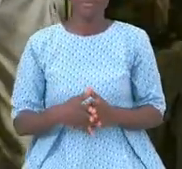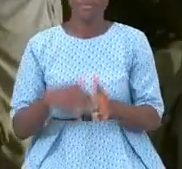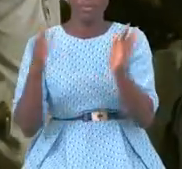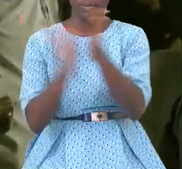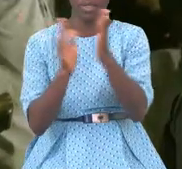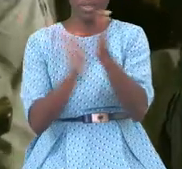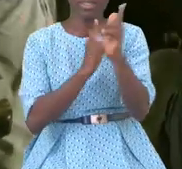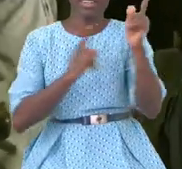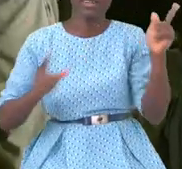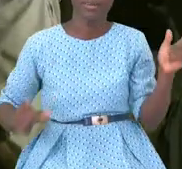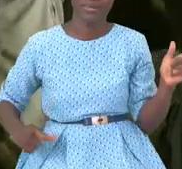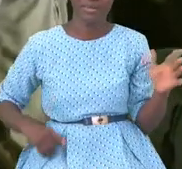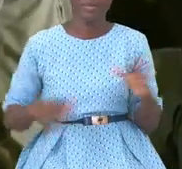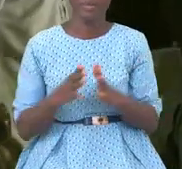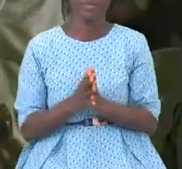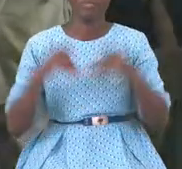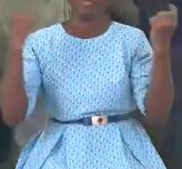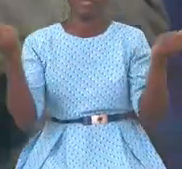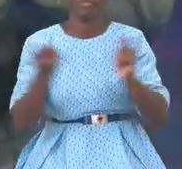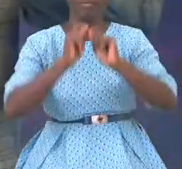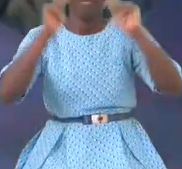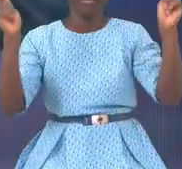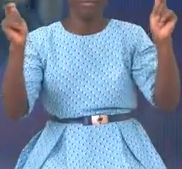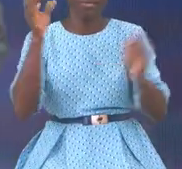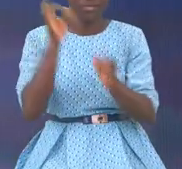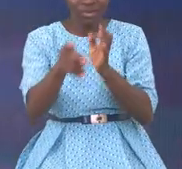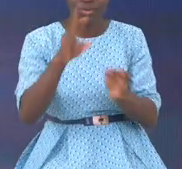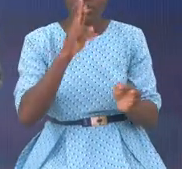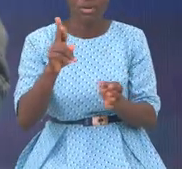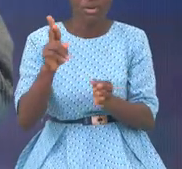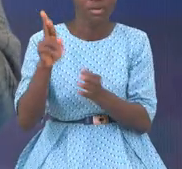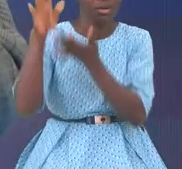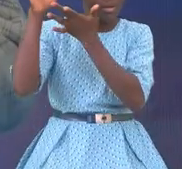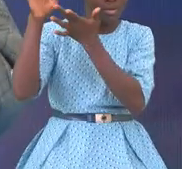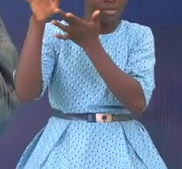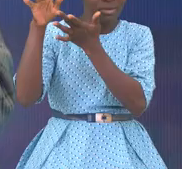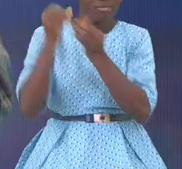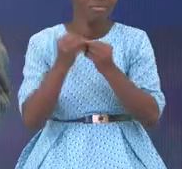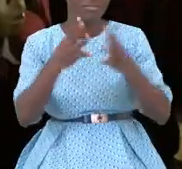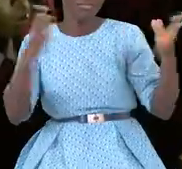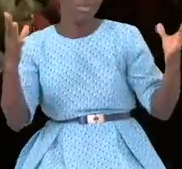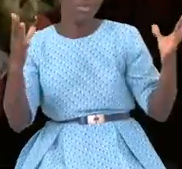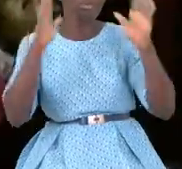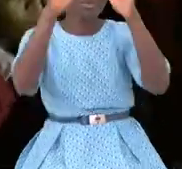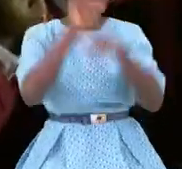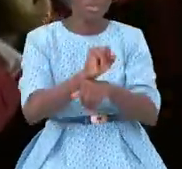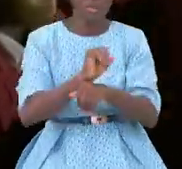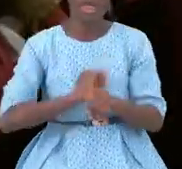If you're expecting multiple miracles, I said, praise the Lord.